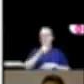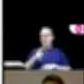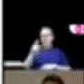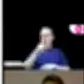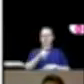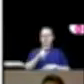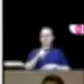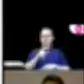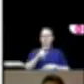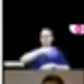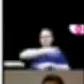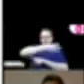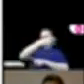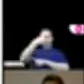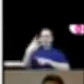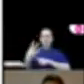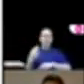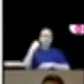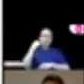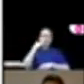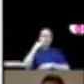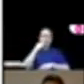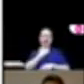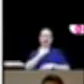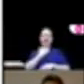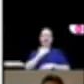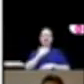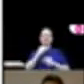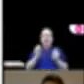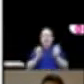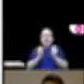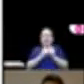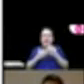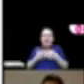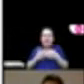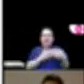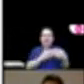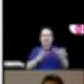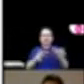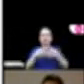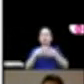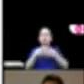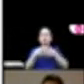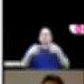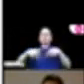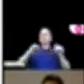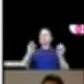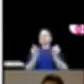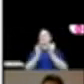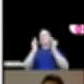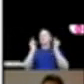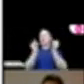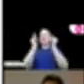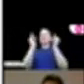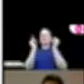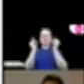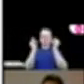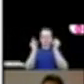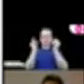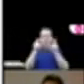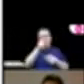Noir is a volunteer-led social peer support and community group which celebrates and platforms people of